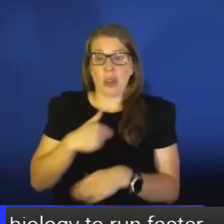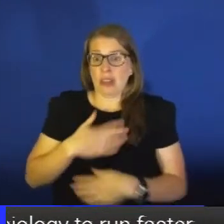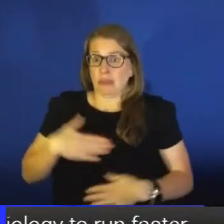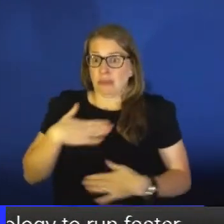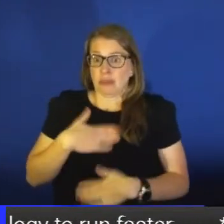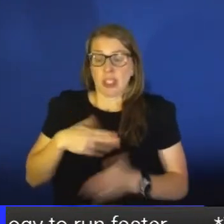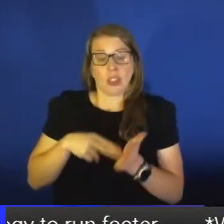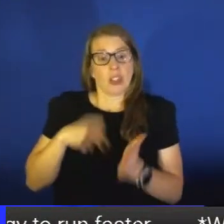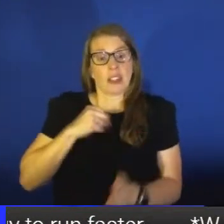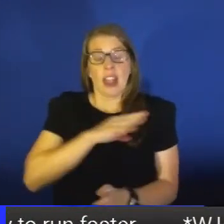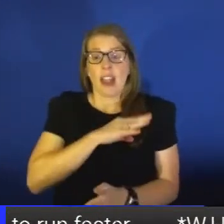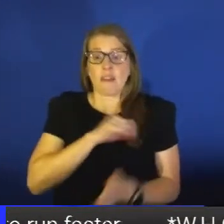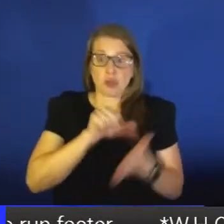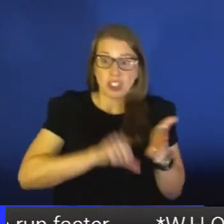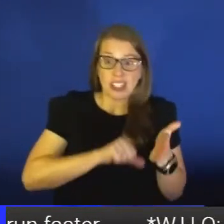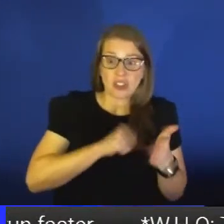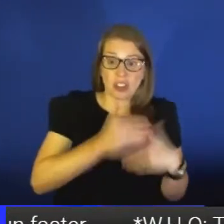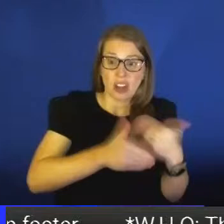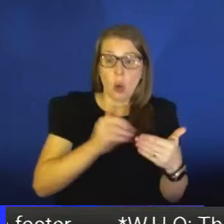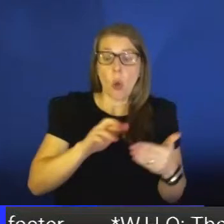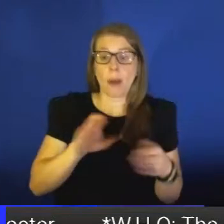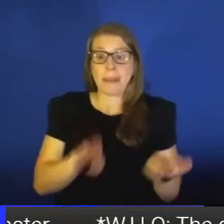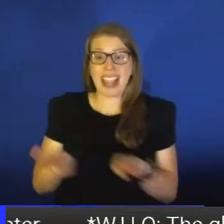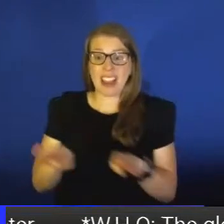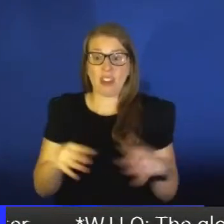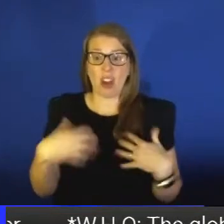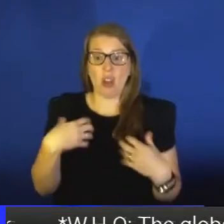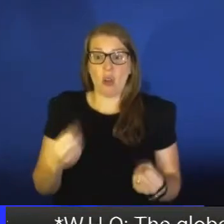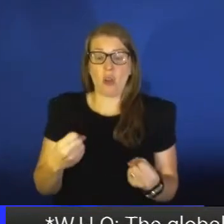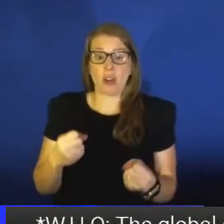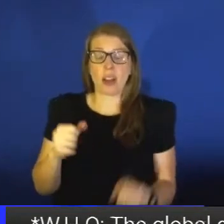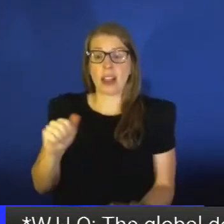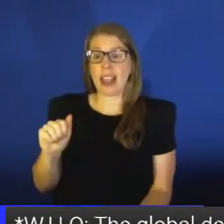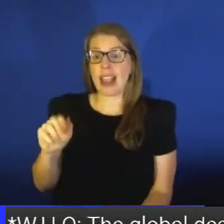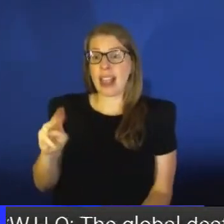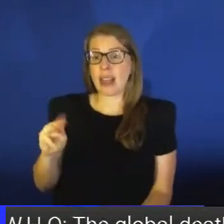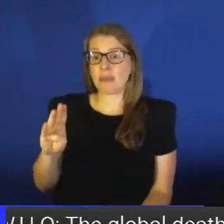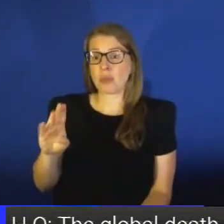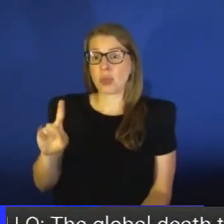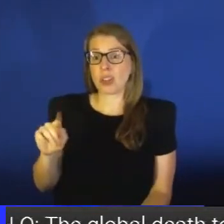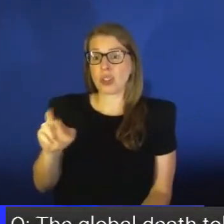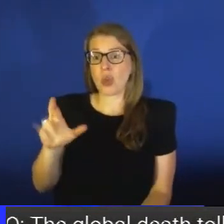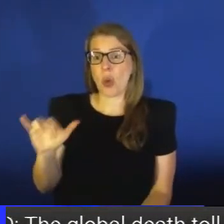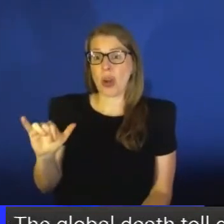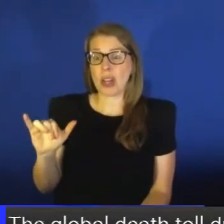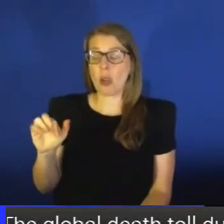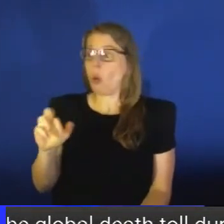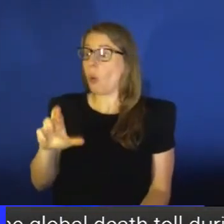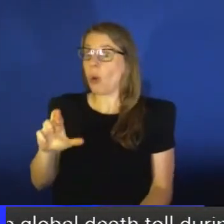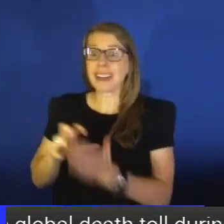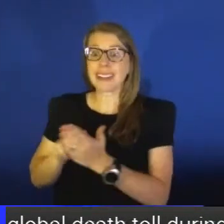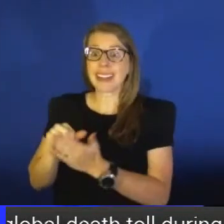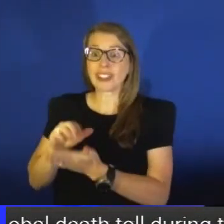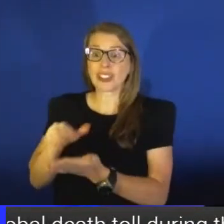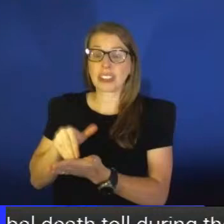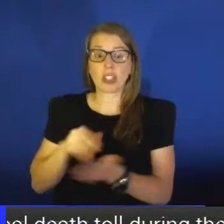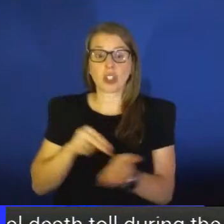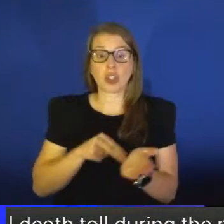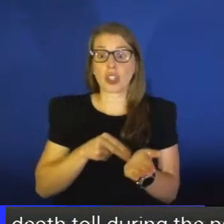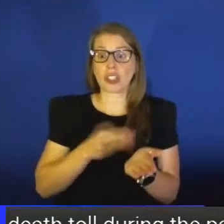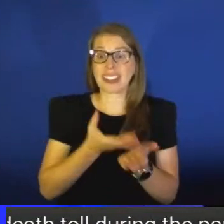the procedural area or behavioral health or ambulatory areas, the cancer center. Nurses are everywhere care is